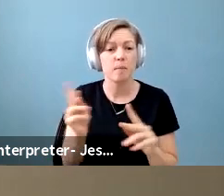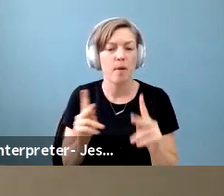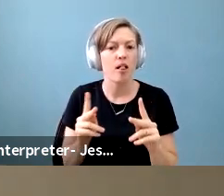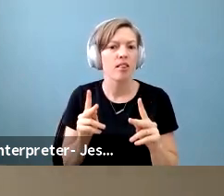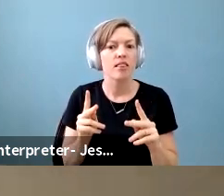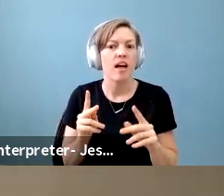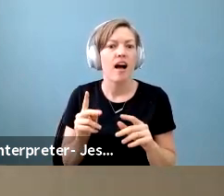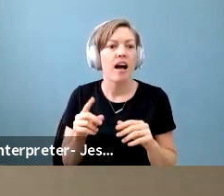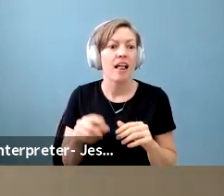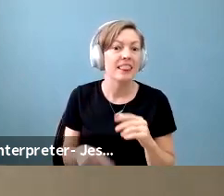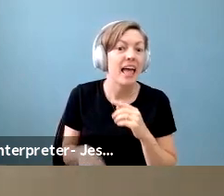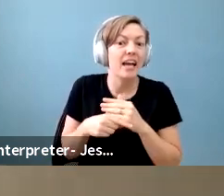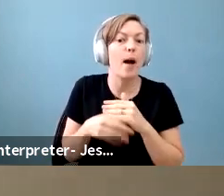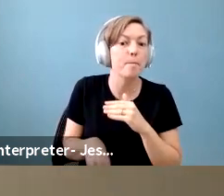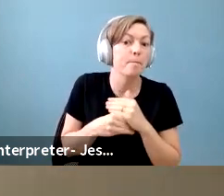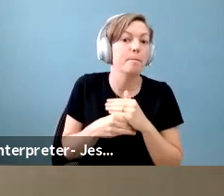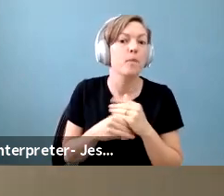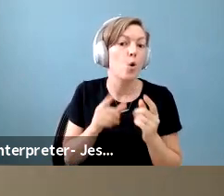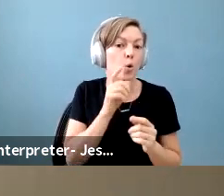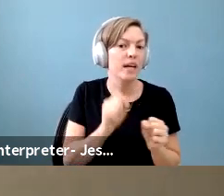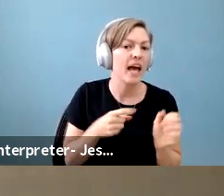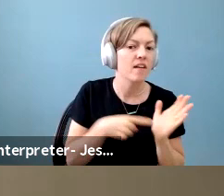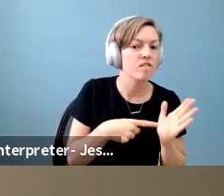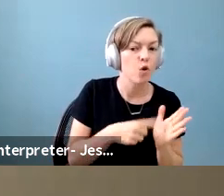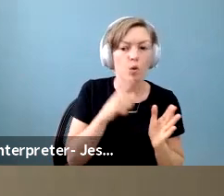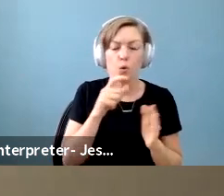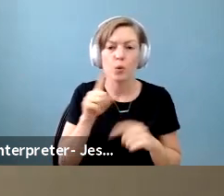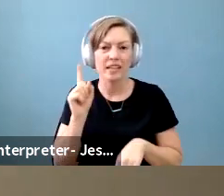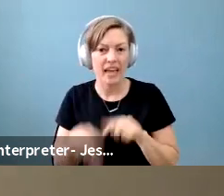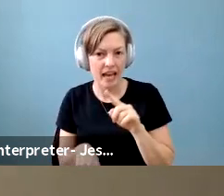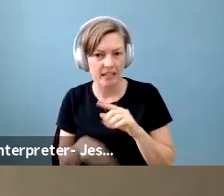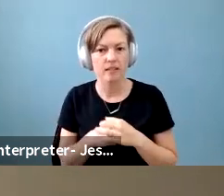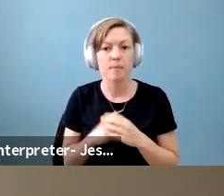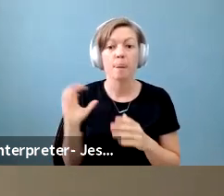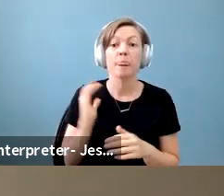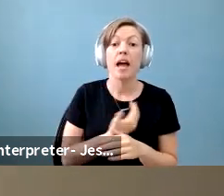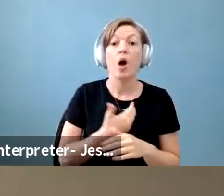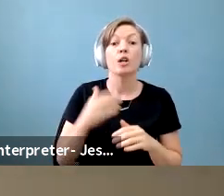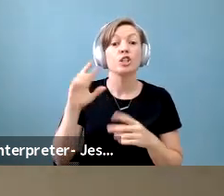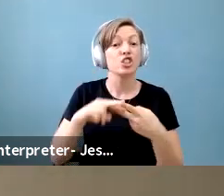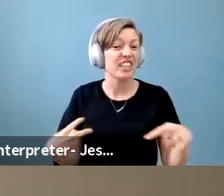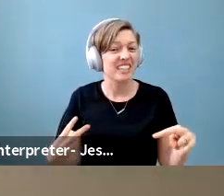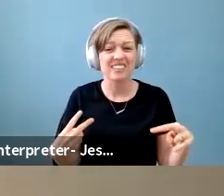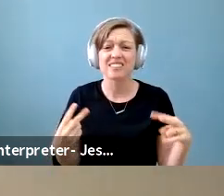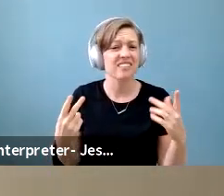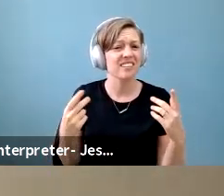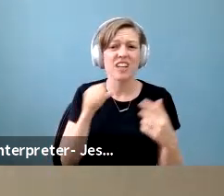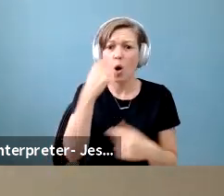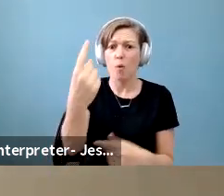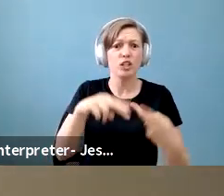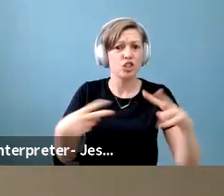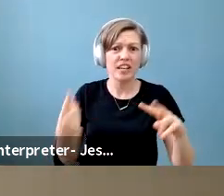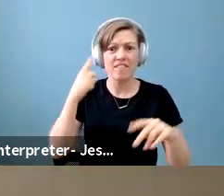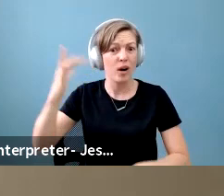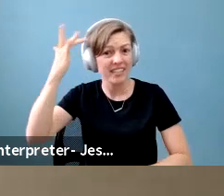and who's going to be able to afford it and who's not. Our genes are not really, there's not one gene for intelligence, but